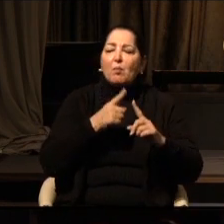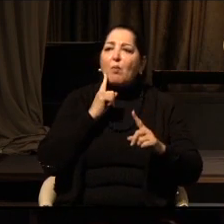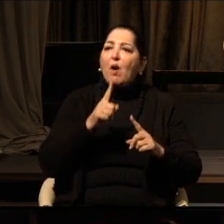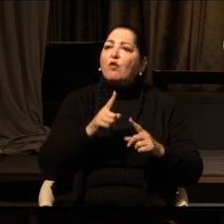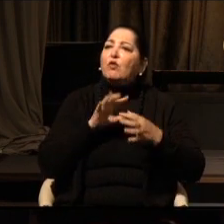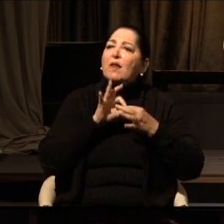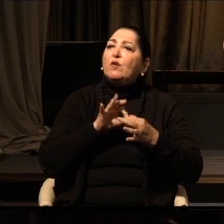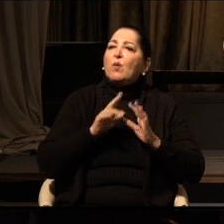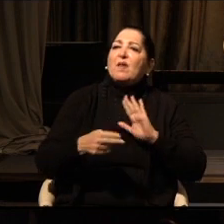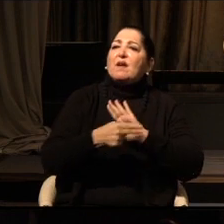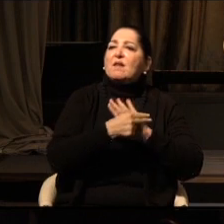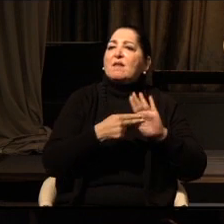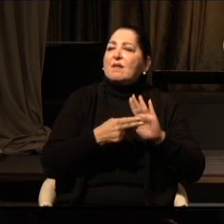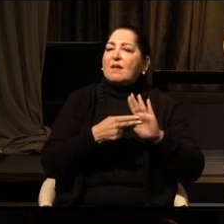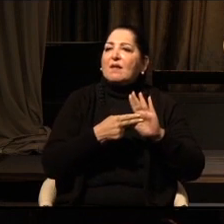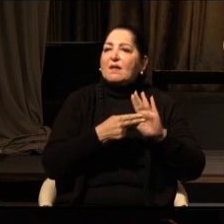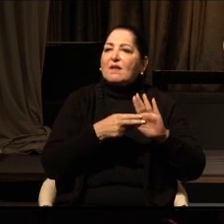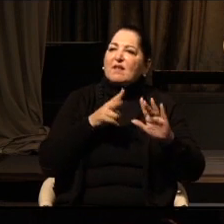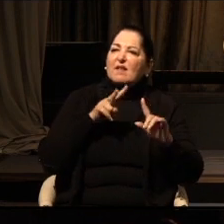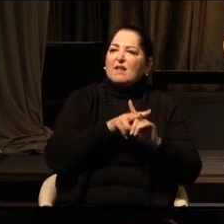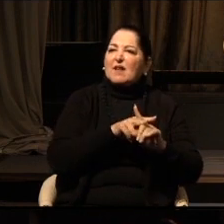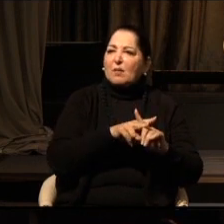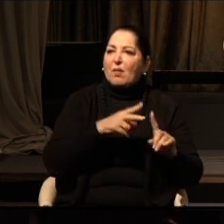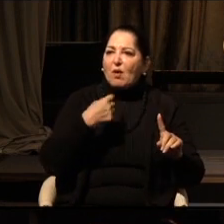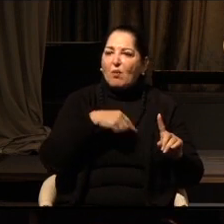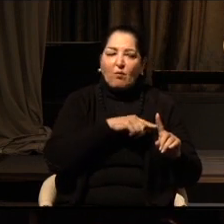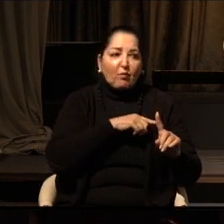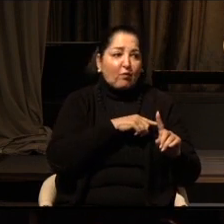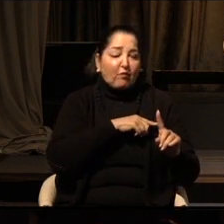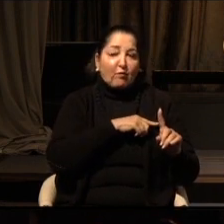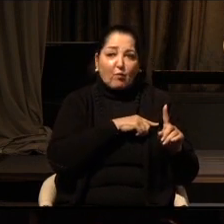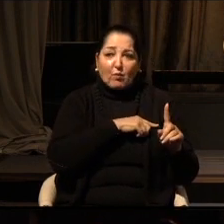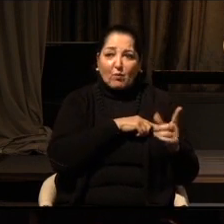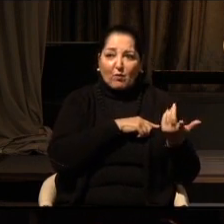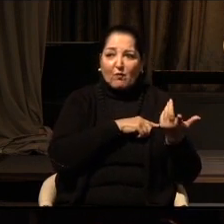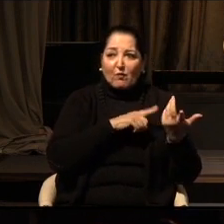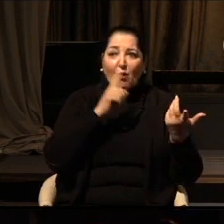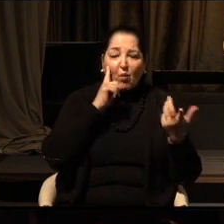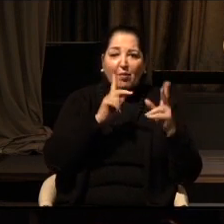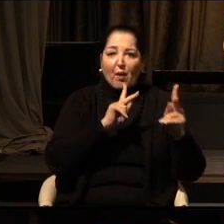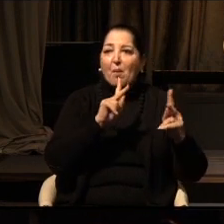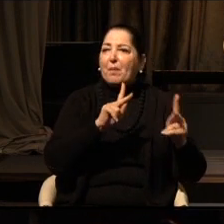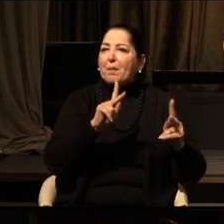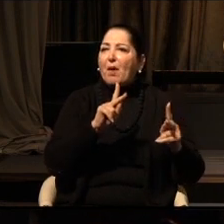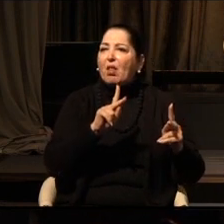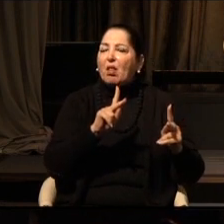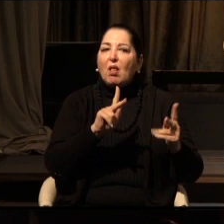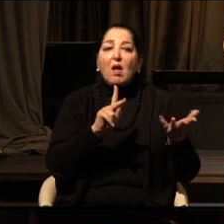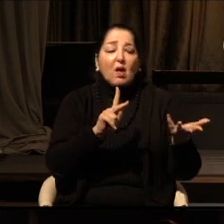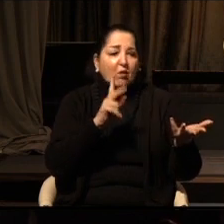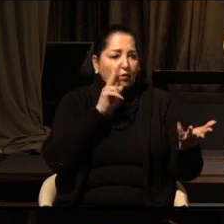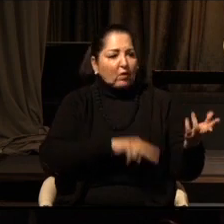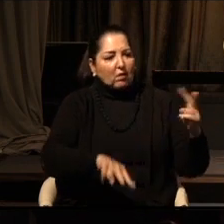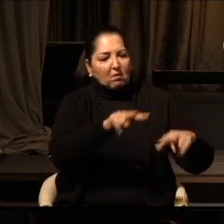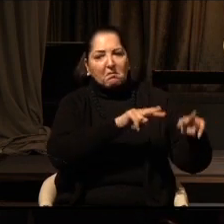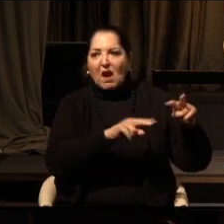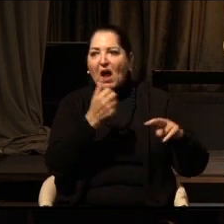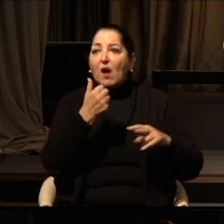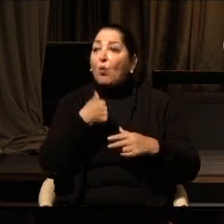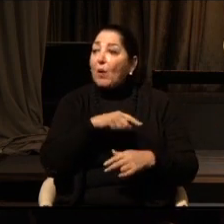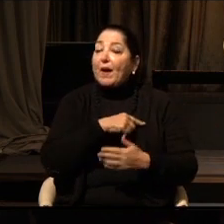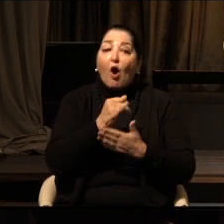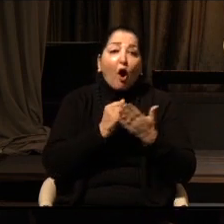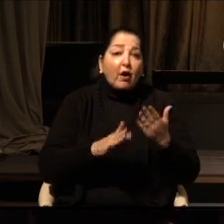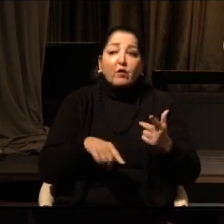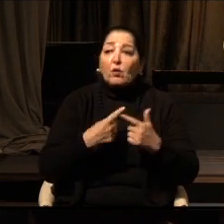roles, whether it be as an agent, a presenter, an artist, or any other position that we may occupy in this field.